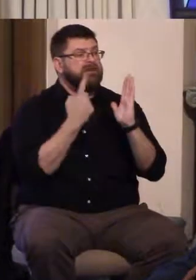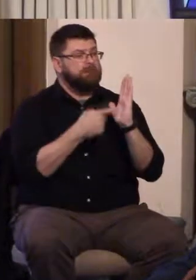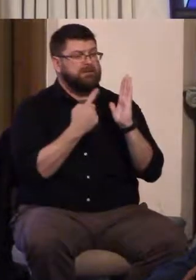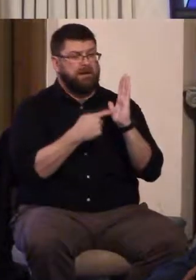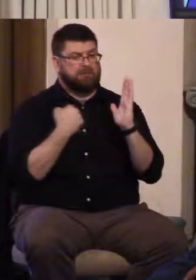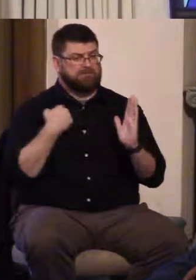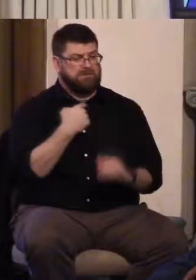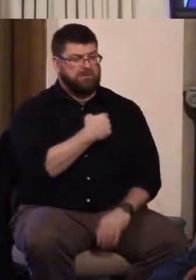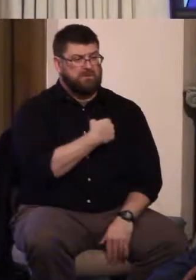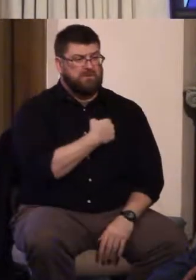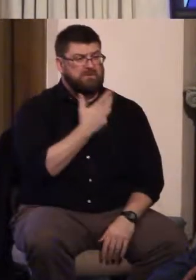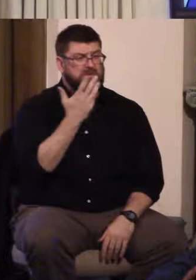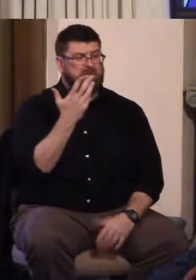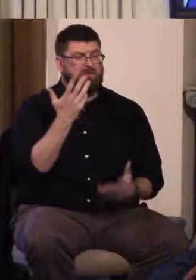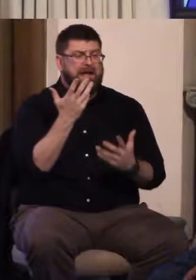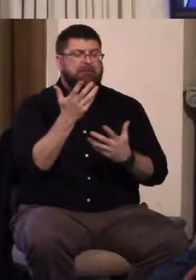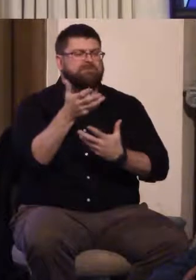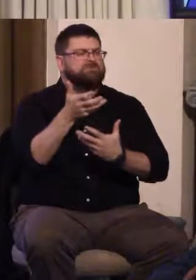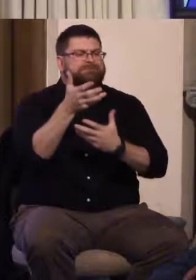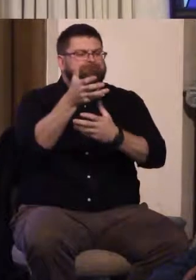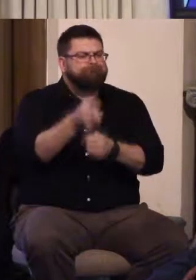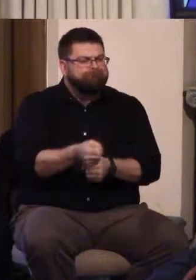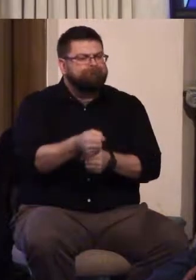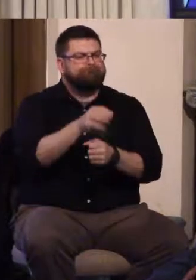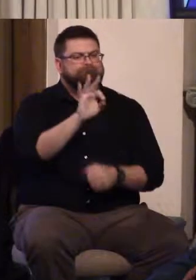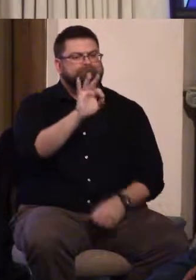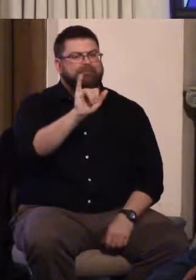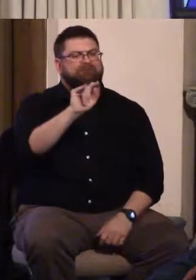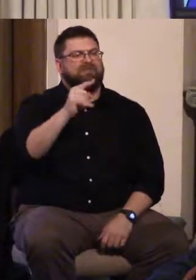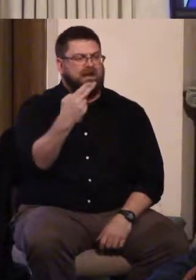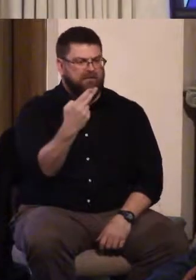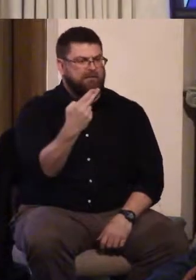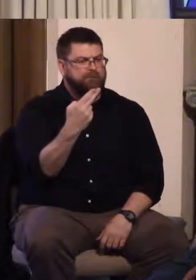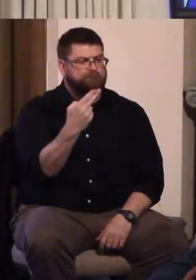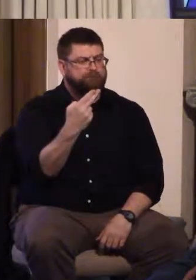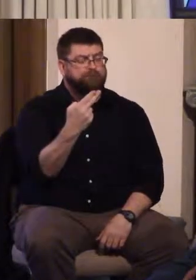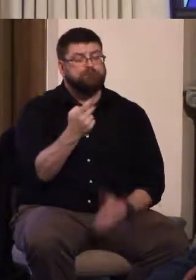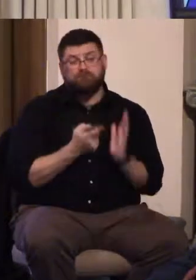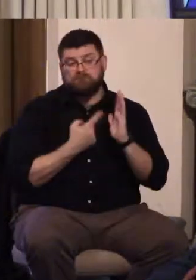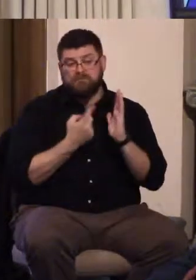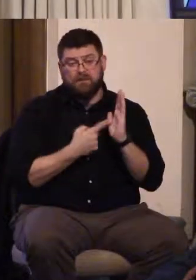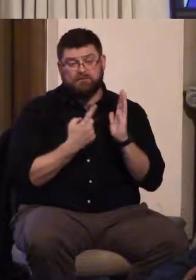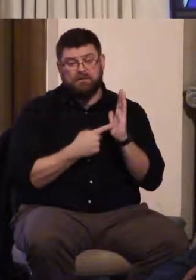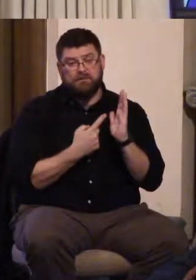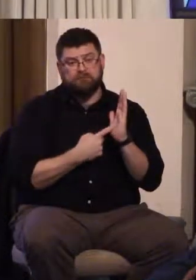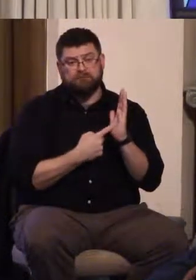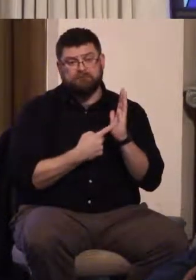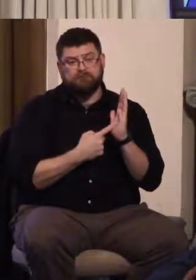Sometimes we just have to go on faith. Sometimes we just have to